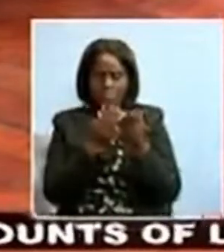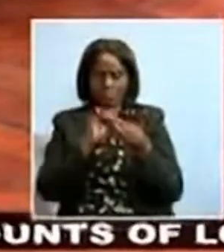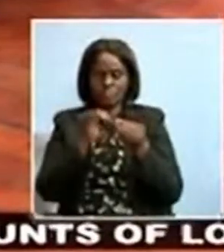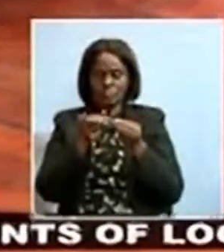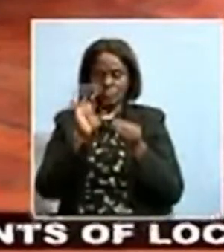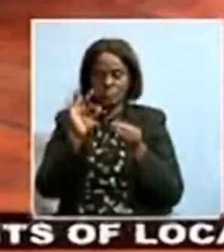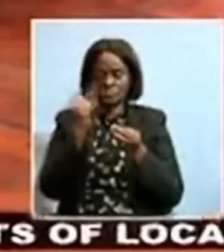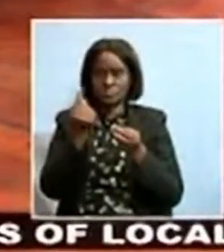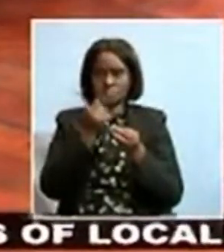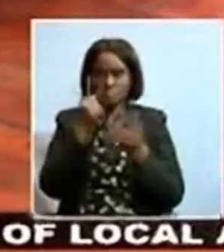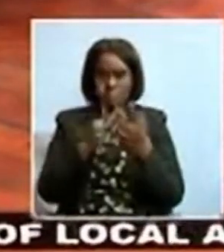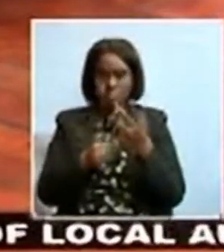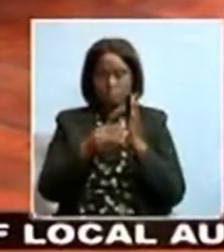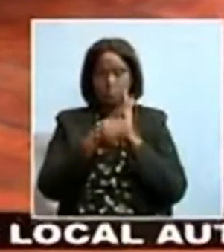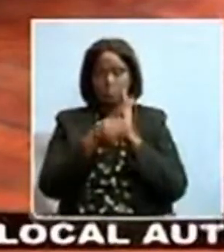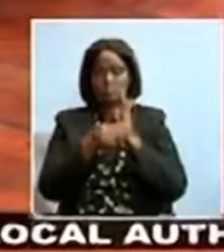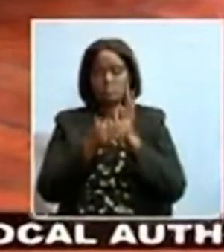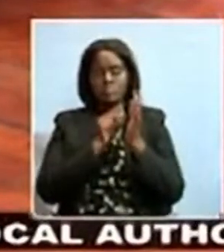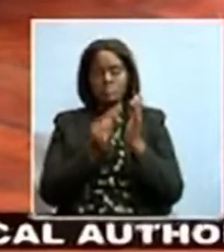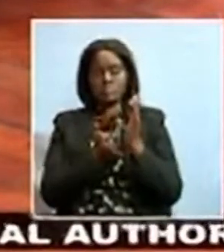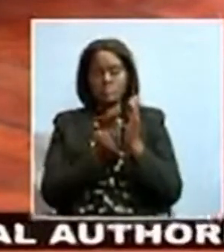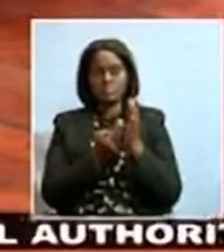us to Appendix...